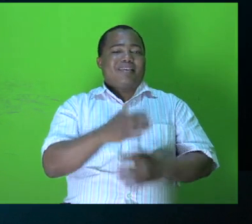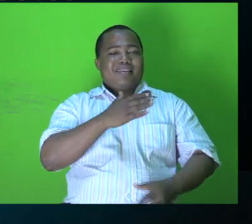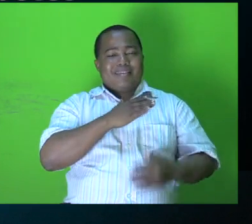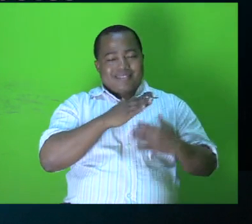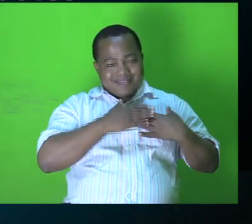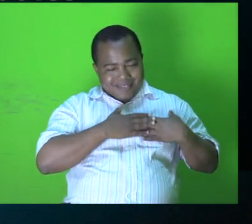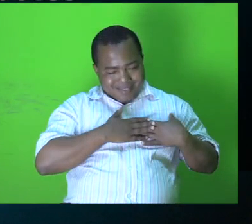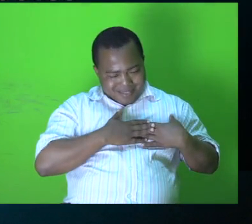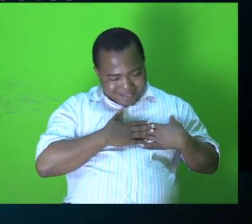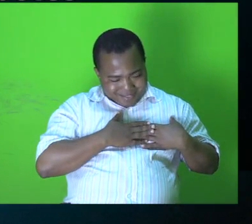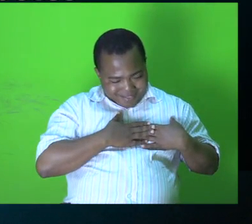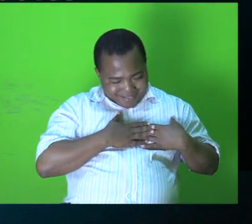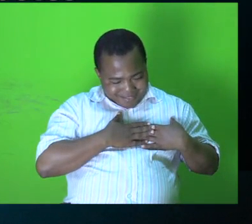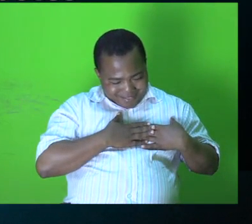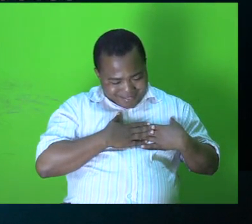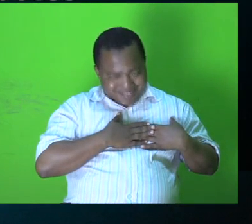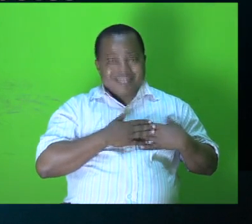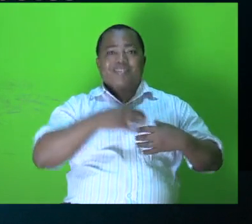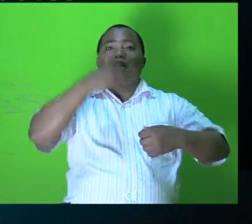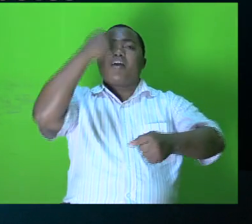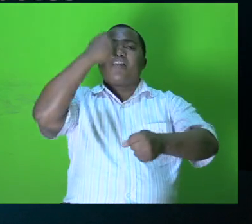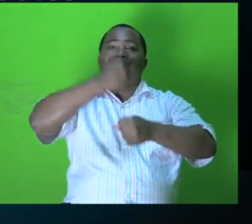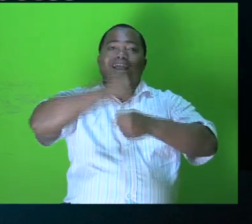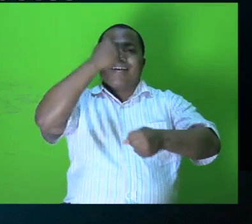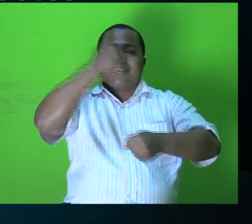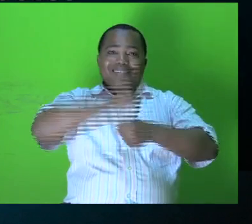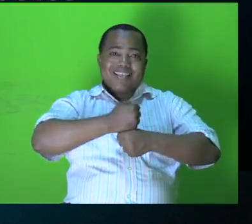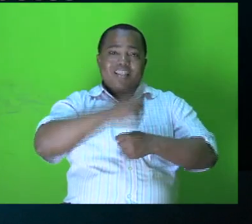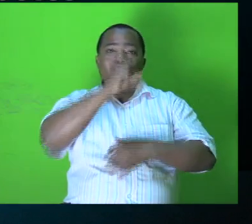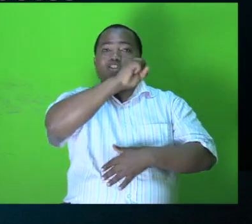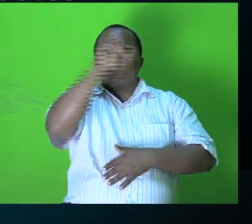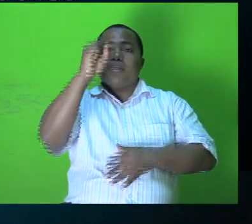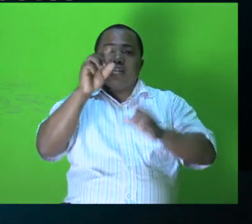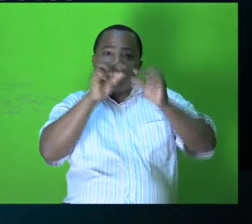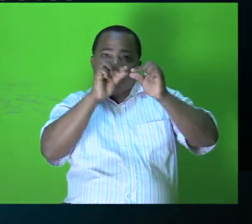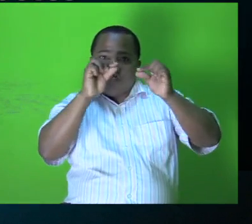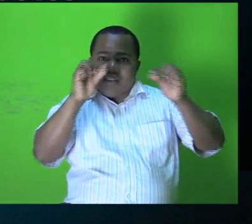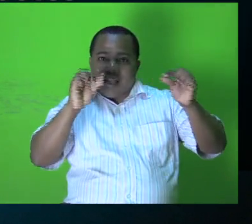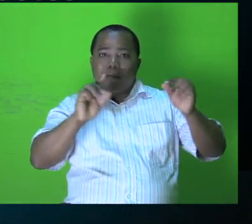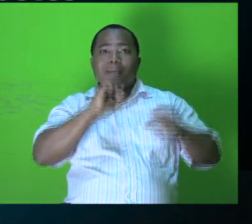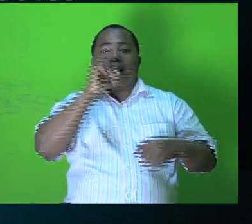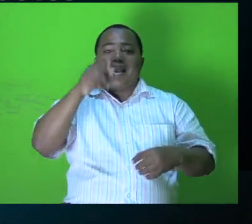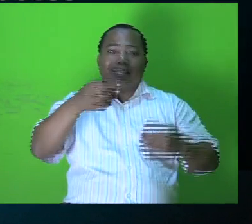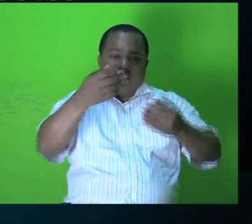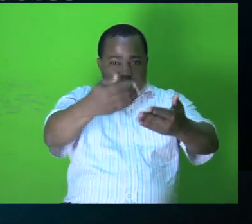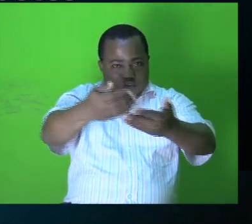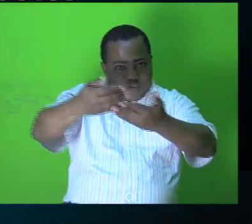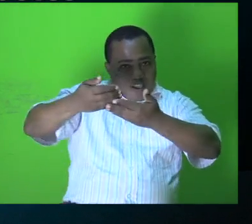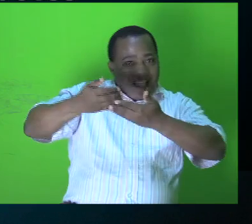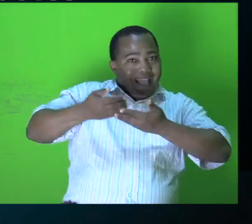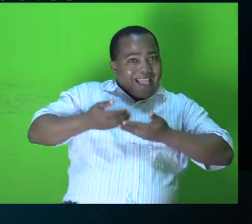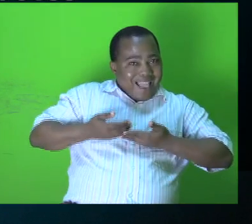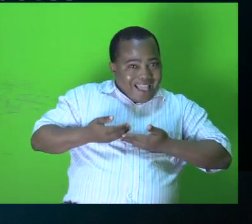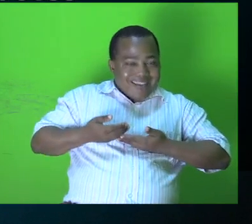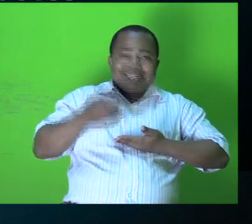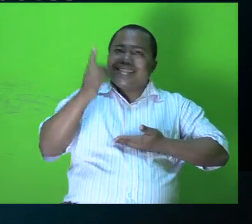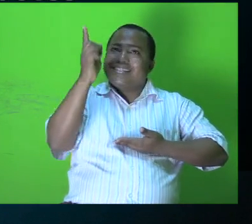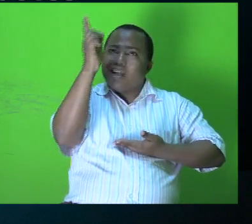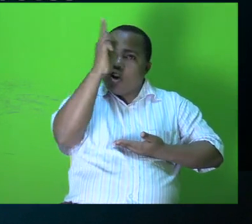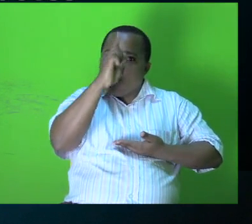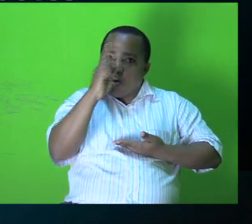Thank you. The function of spindle fiber is to carry the